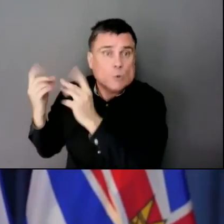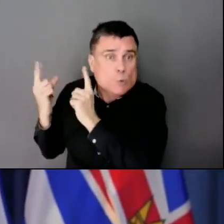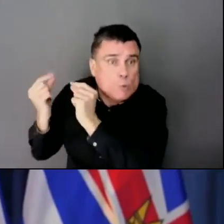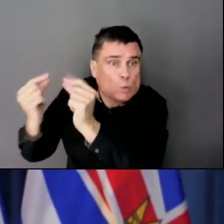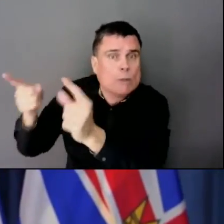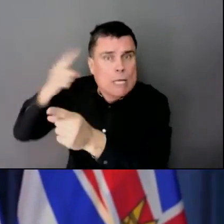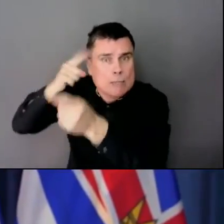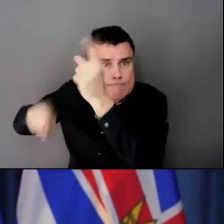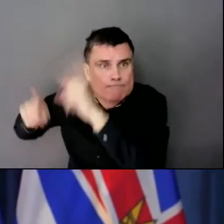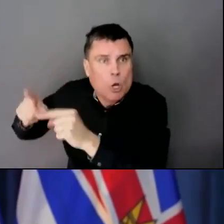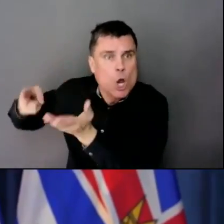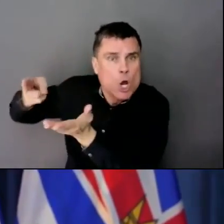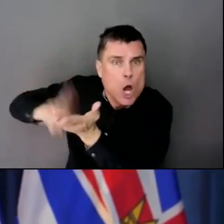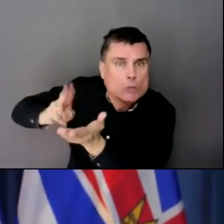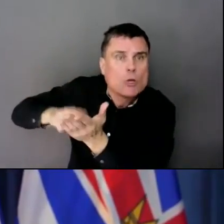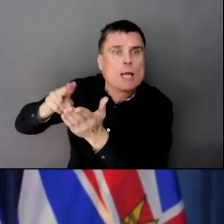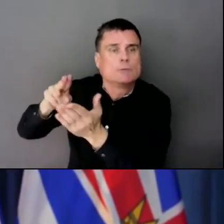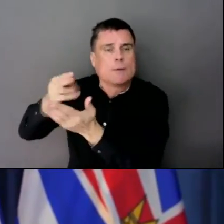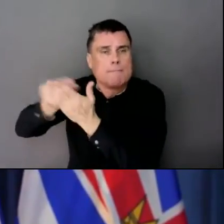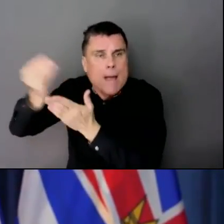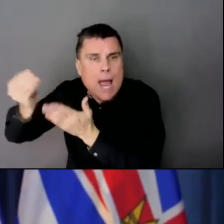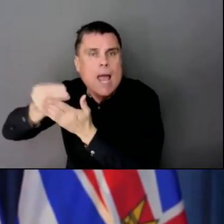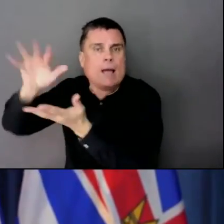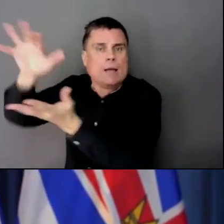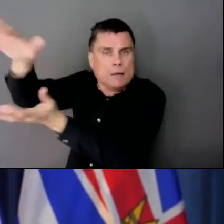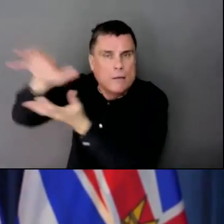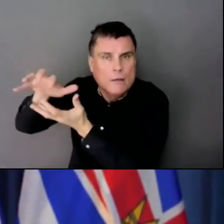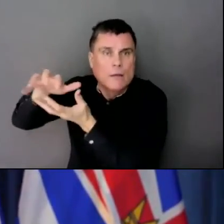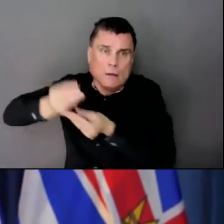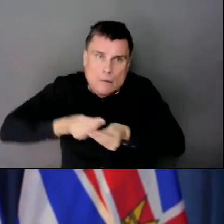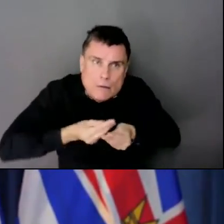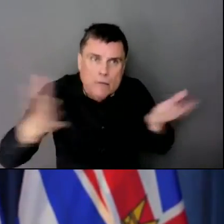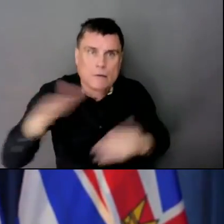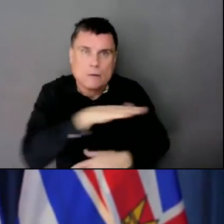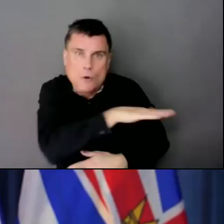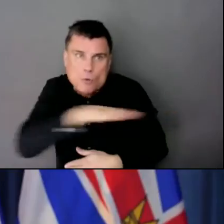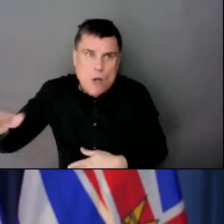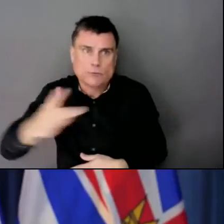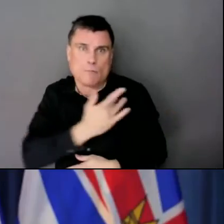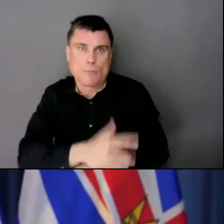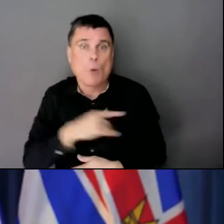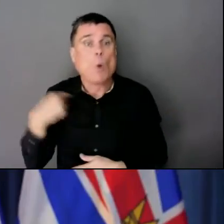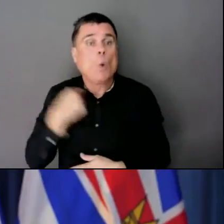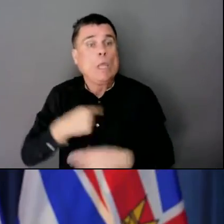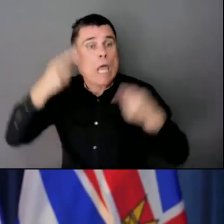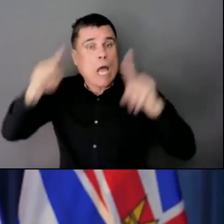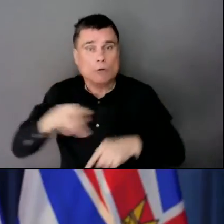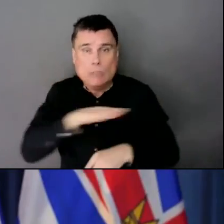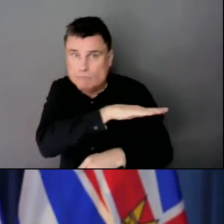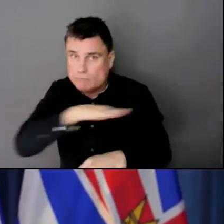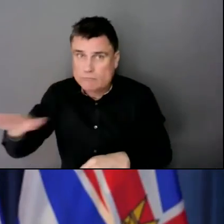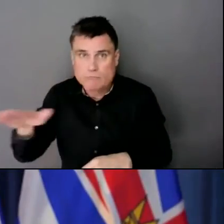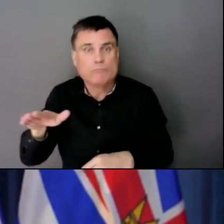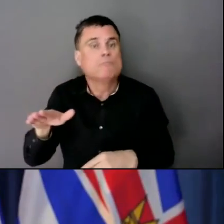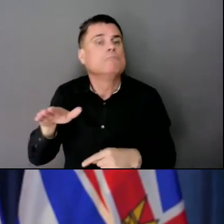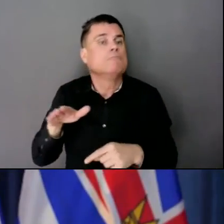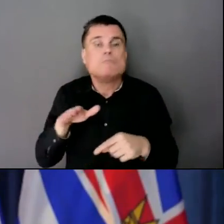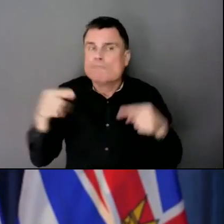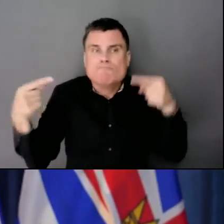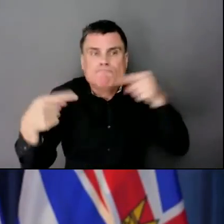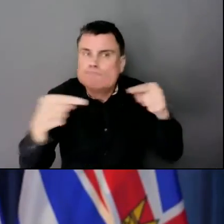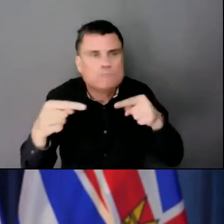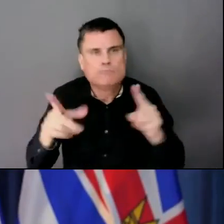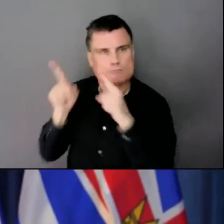country. That was agreed on by all premiers from across the country, coast to coast to coast, and that is what we're doing. We've run into